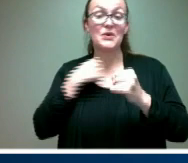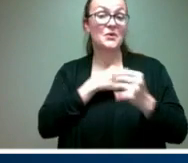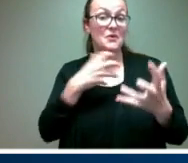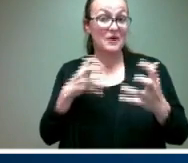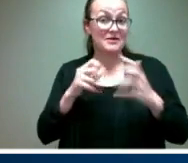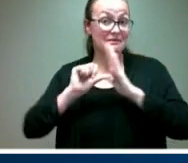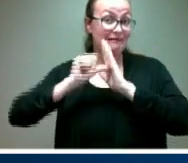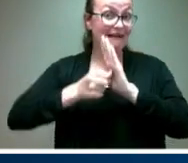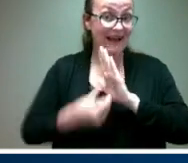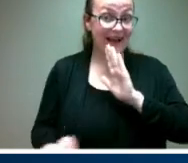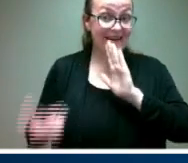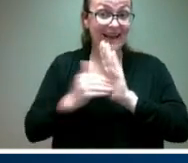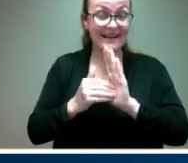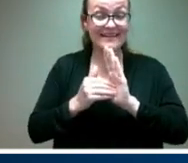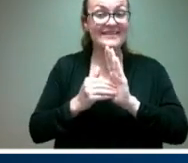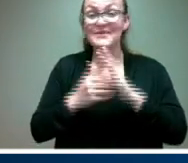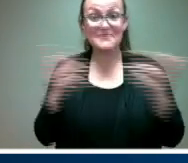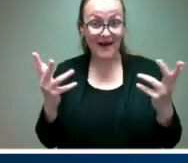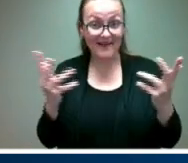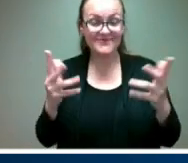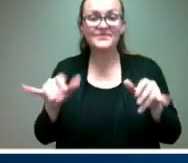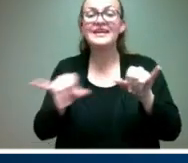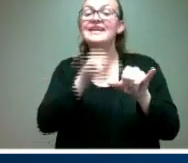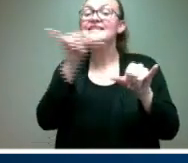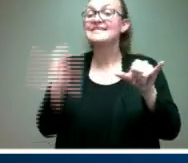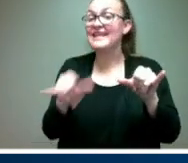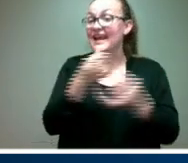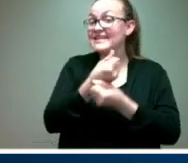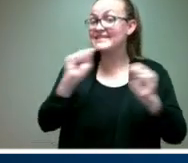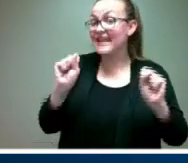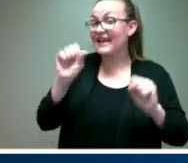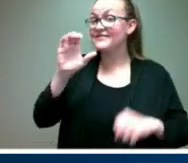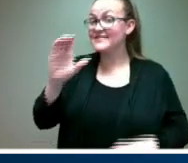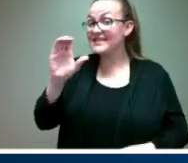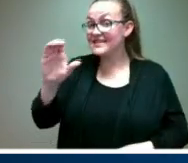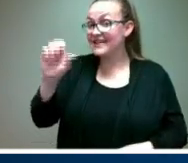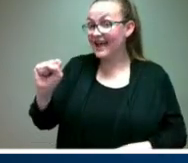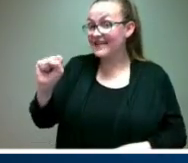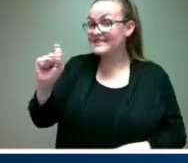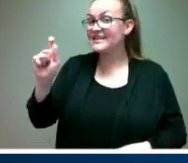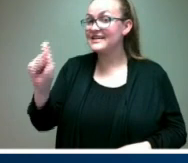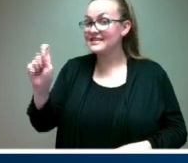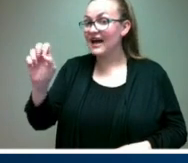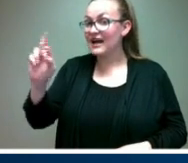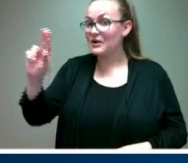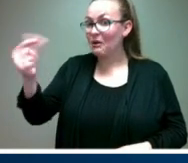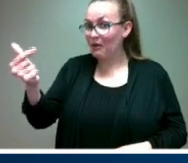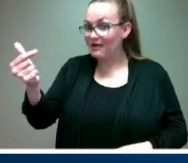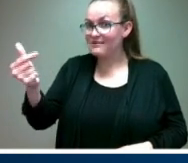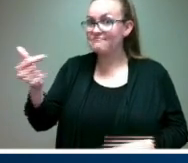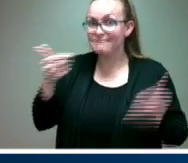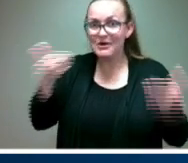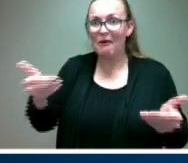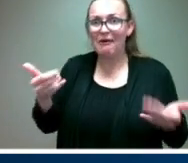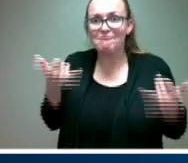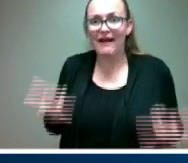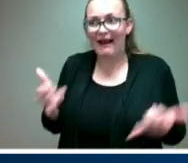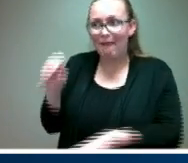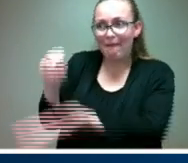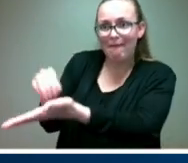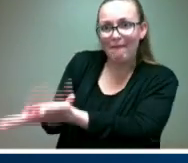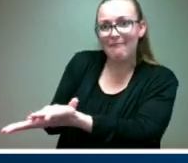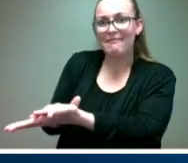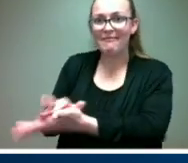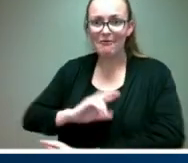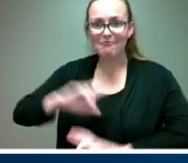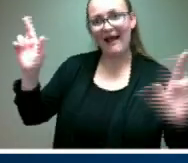staysafeccs.org. Yes. Write it on your hand, write it on your forehead, visit the site. There's great resources there.